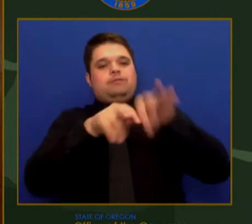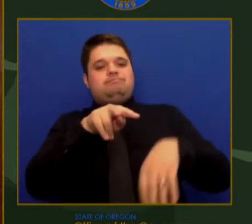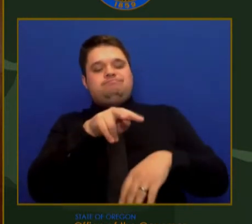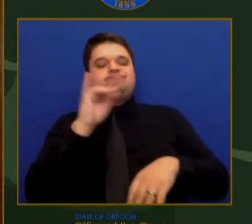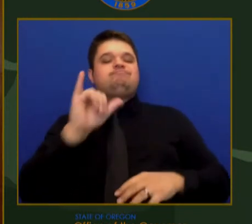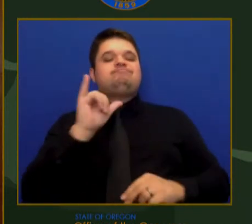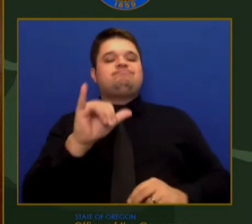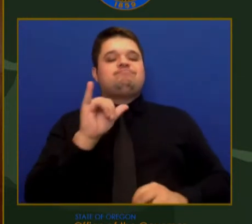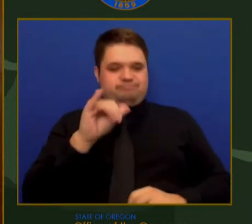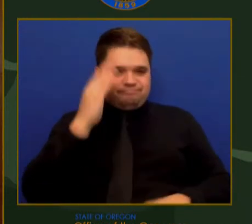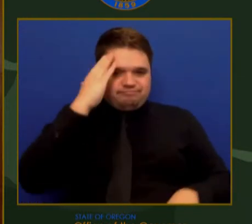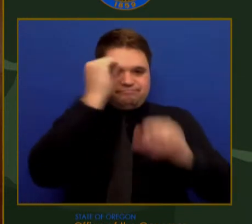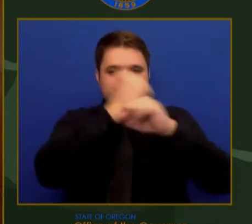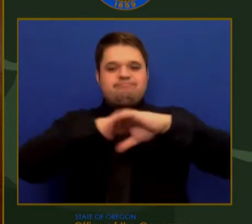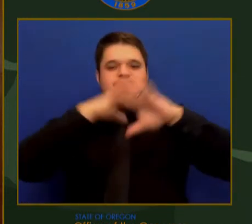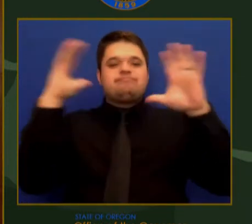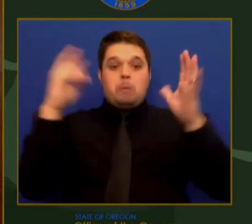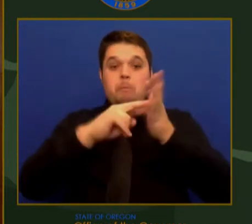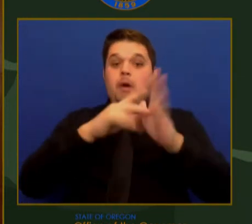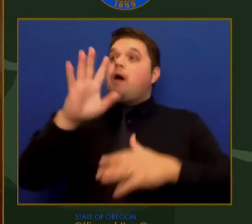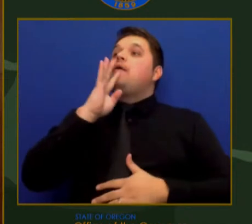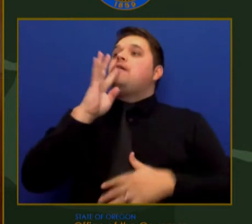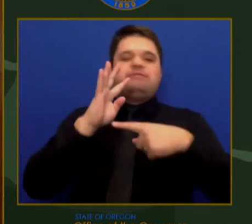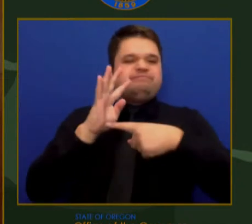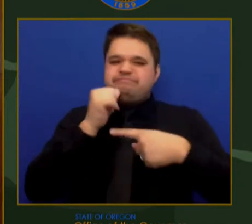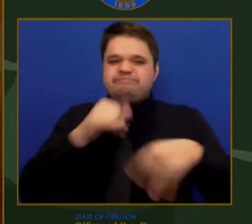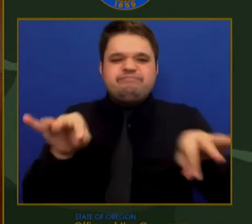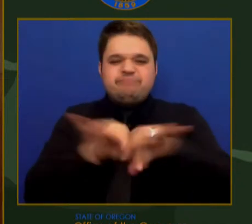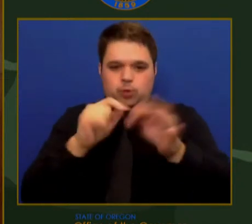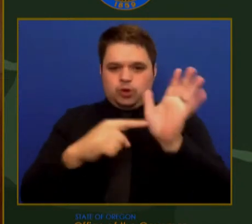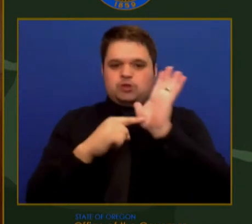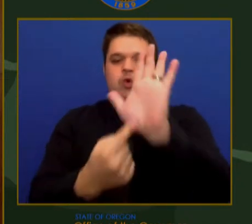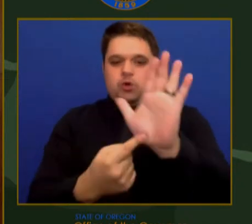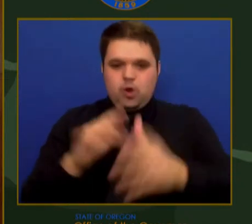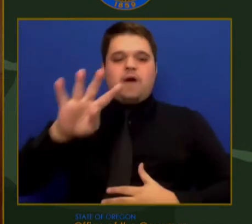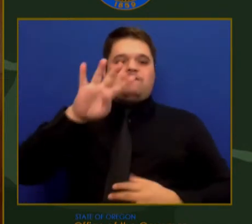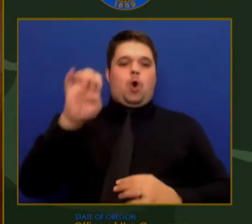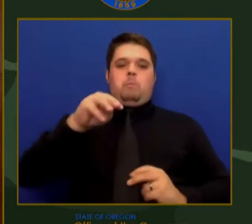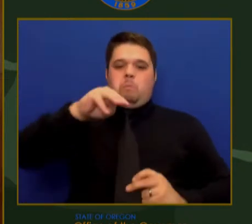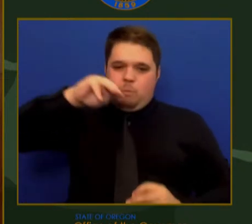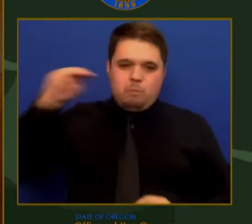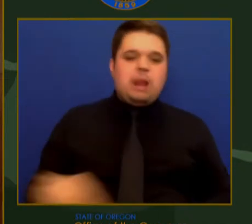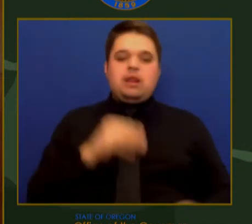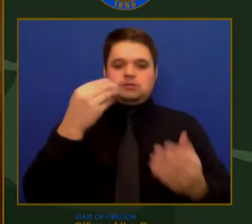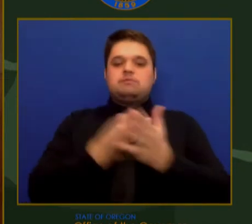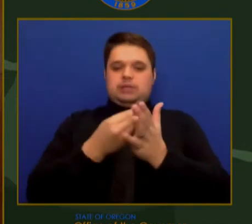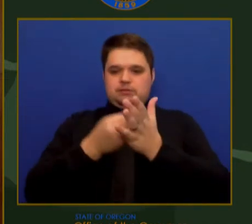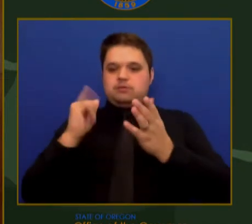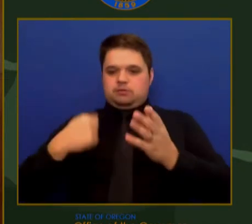housing, because we have so much work left to do.